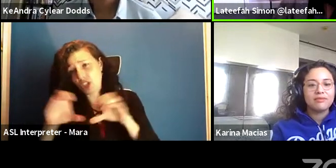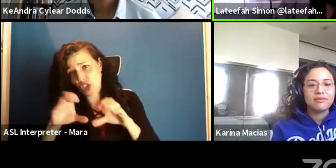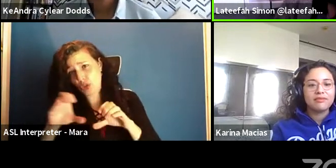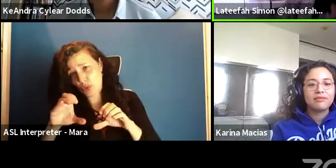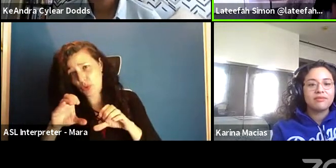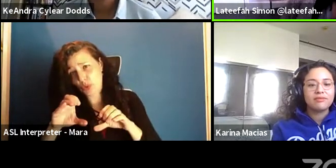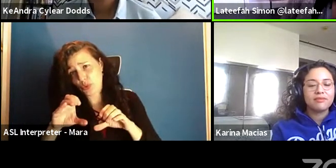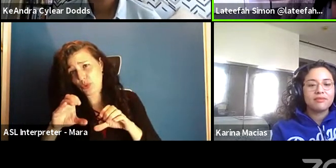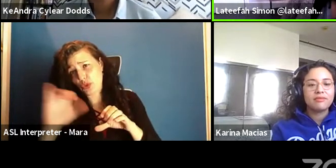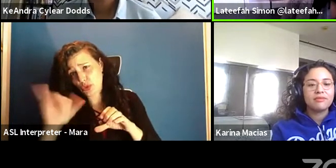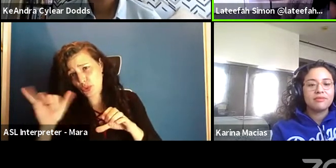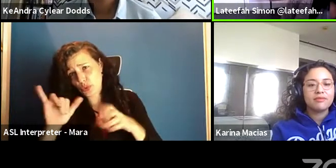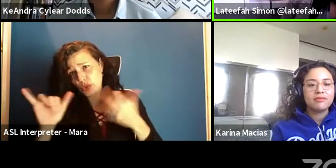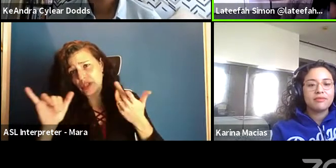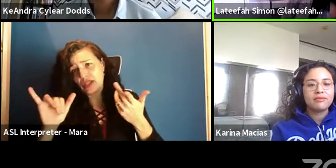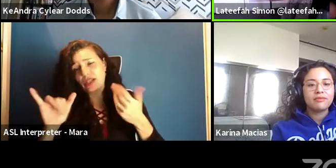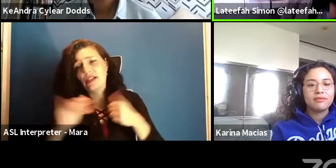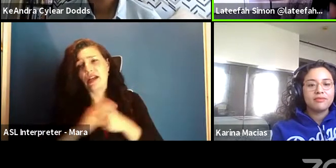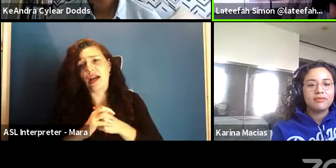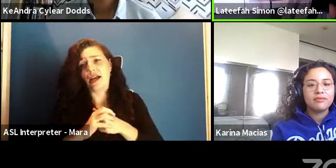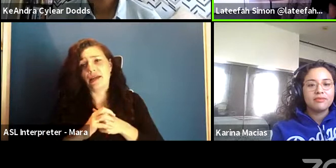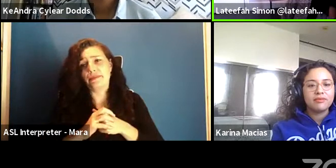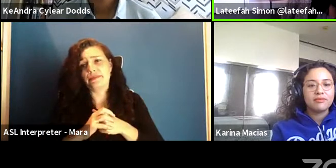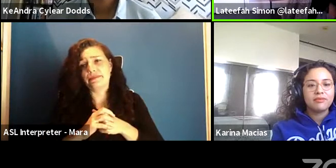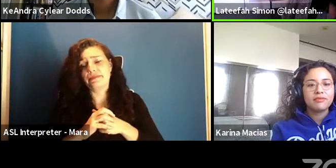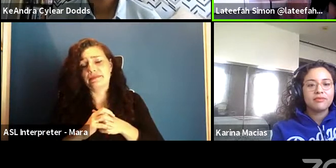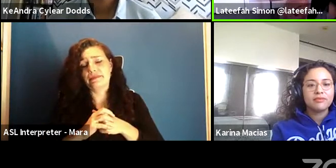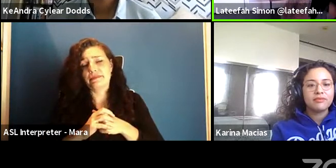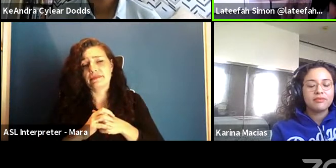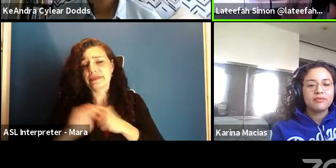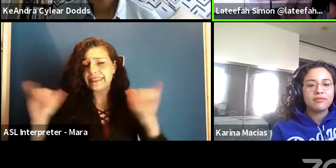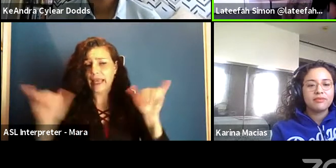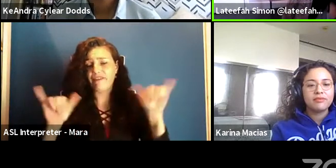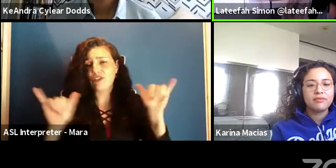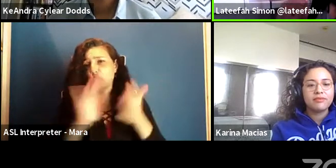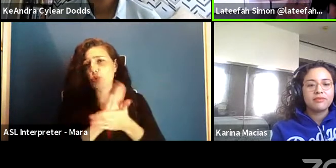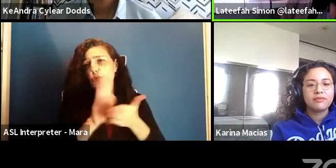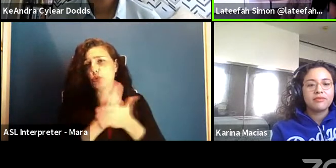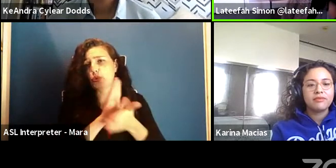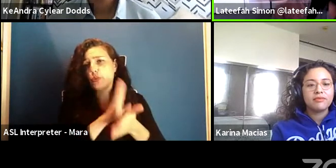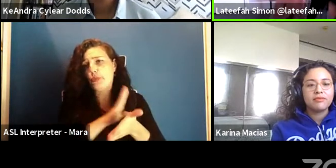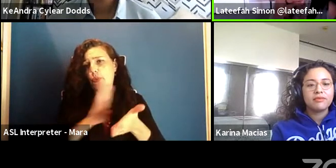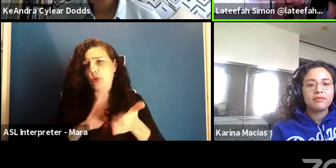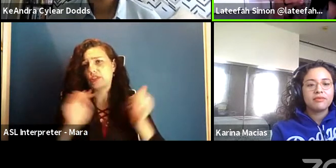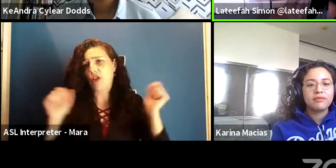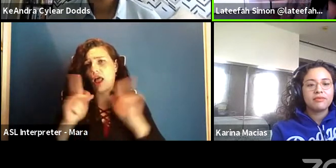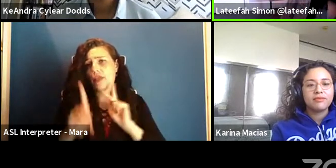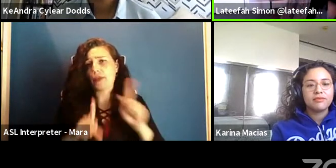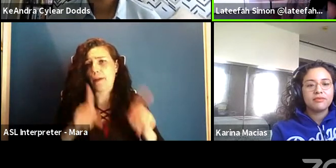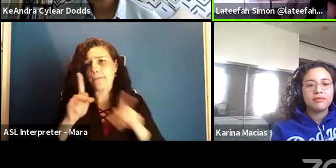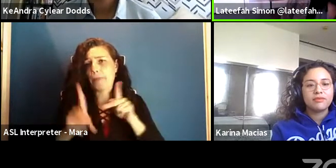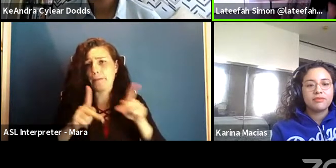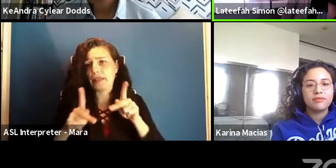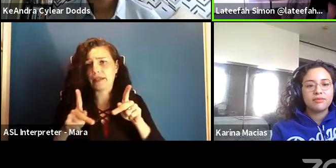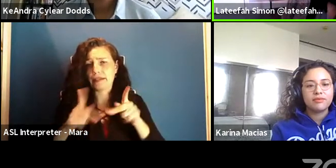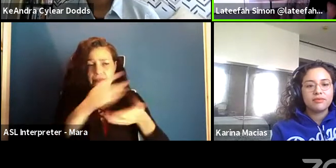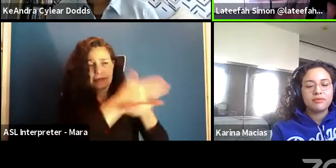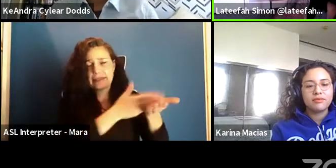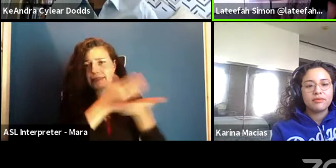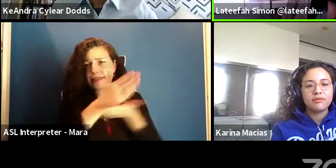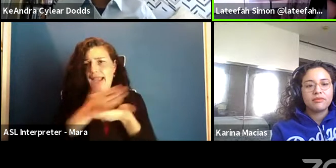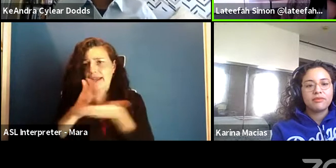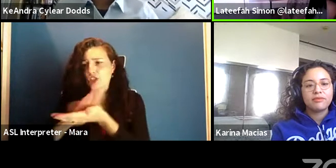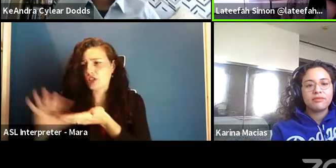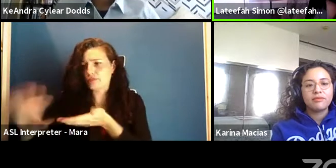boards. Every single public sector requires voices from the ground to get it right. And yet